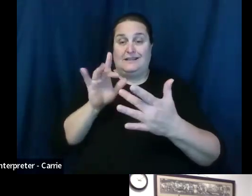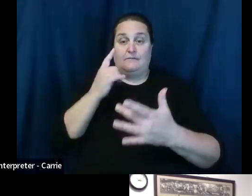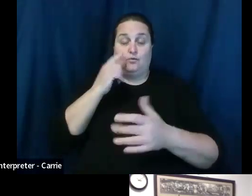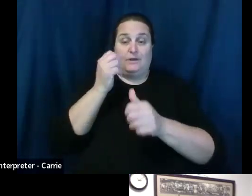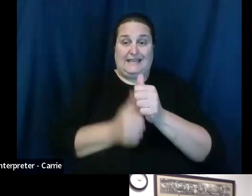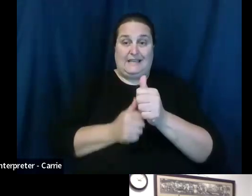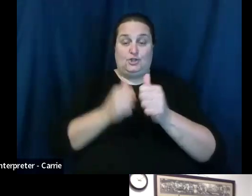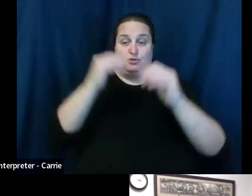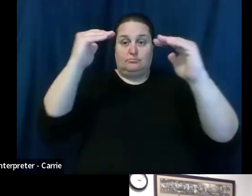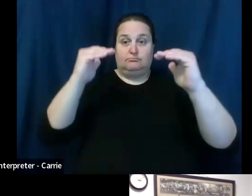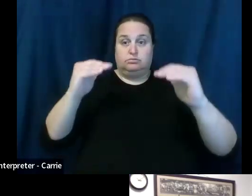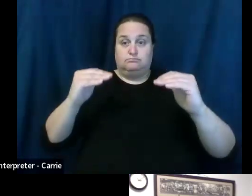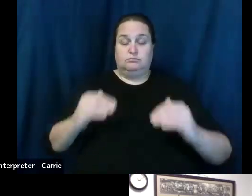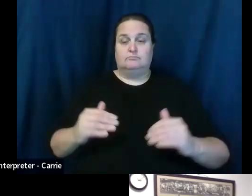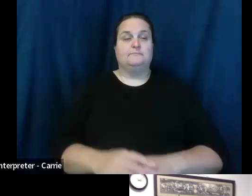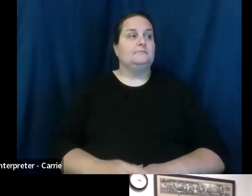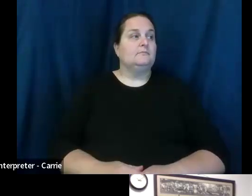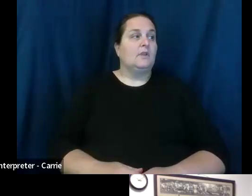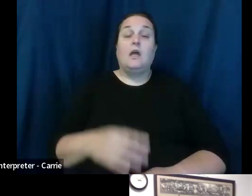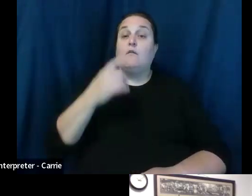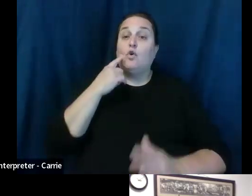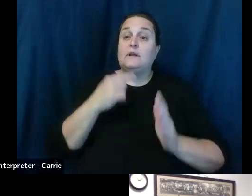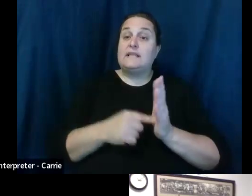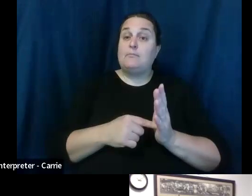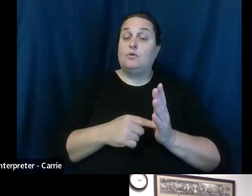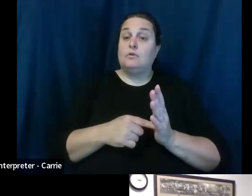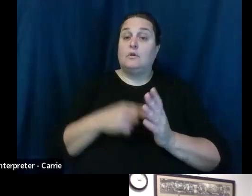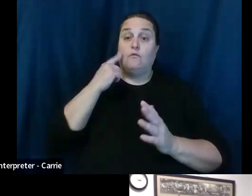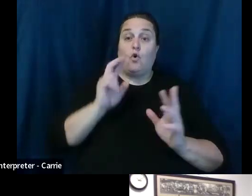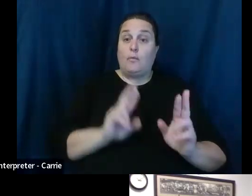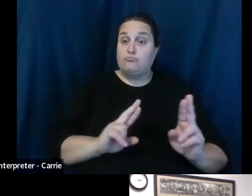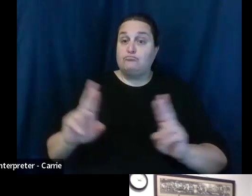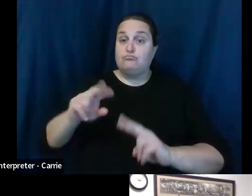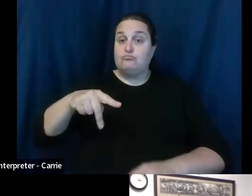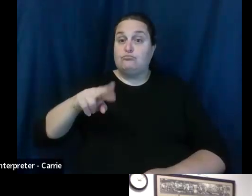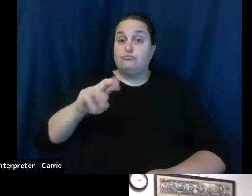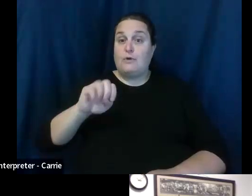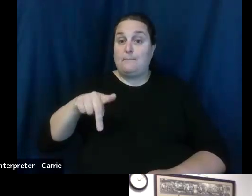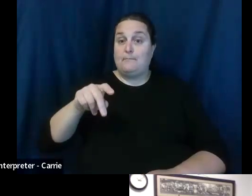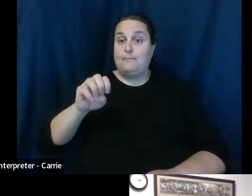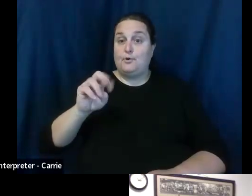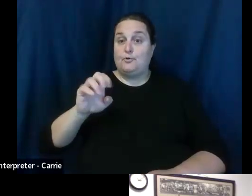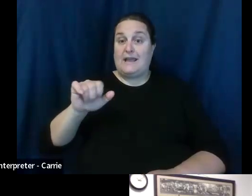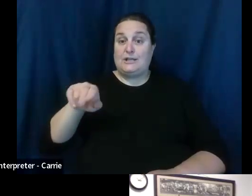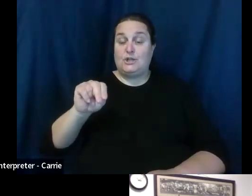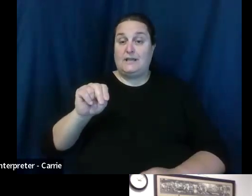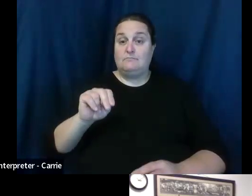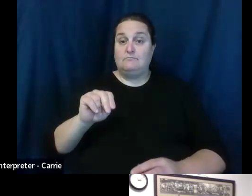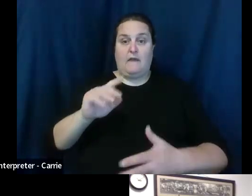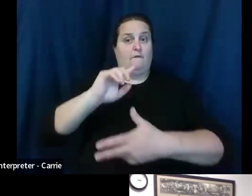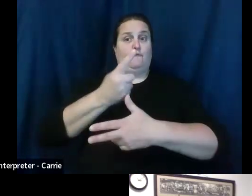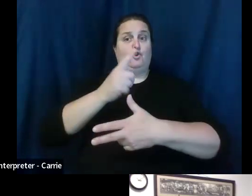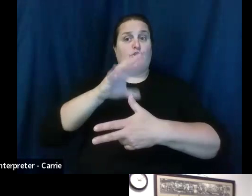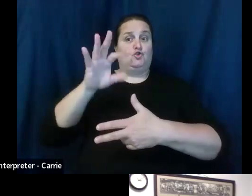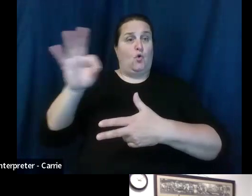tasks. So for example, for preparation, my first choice is going to be my mother. My second choice is my